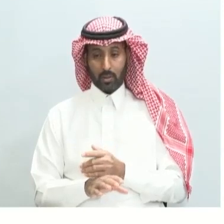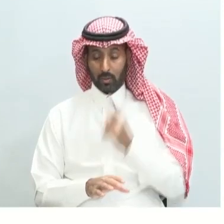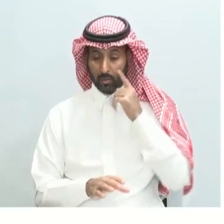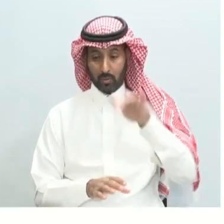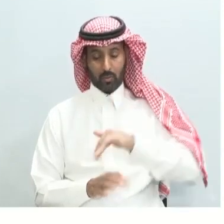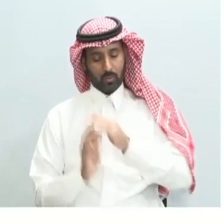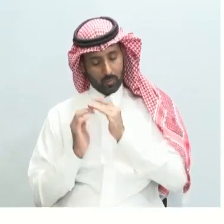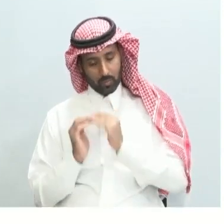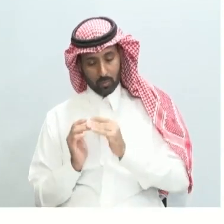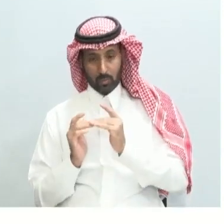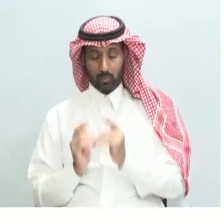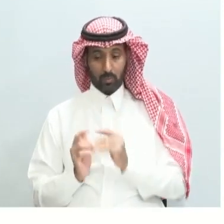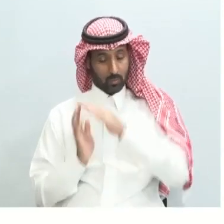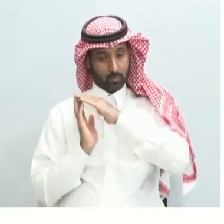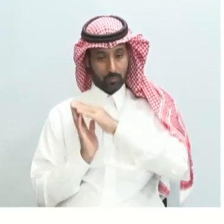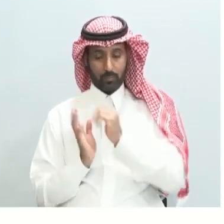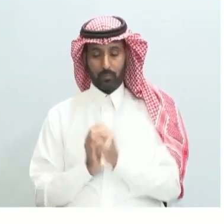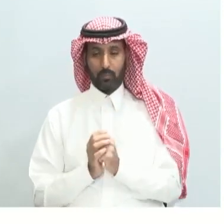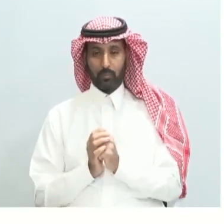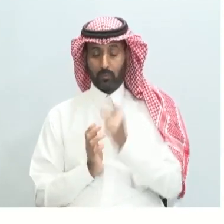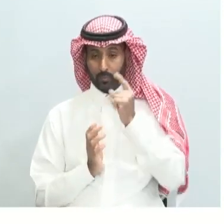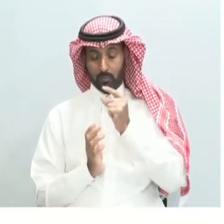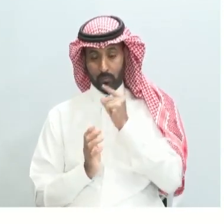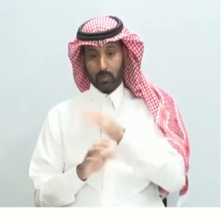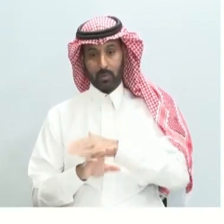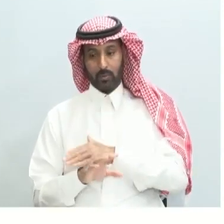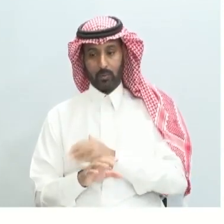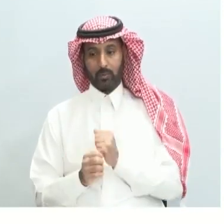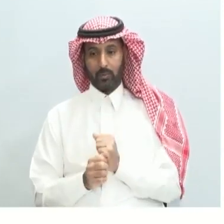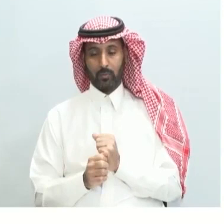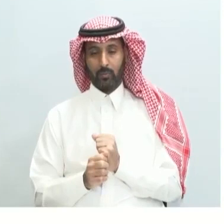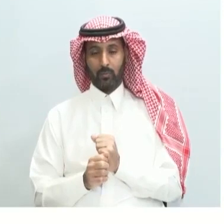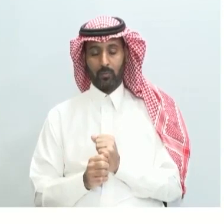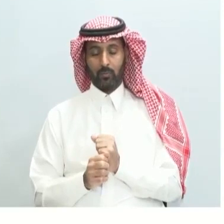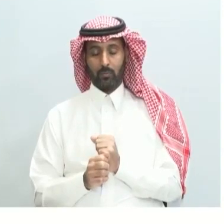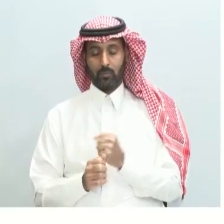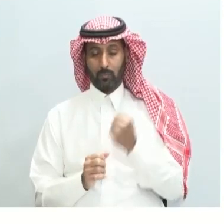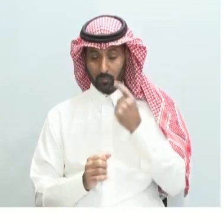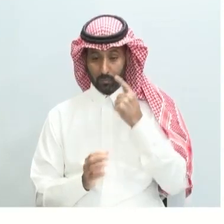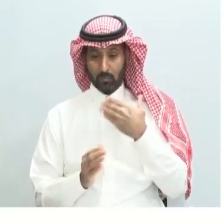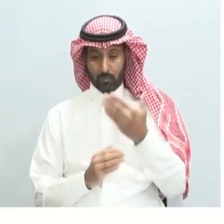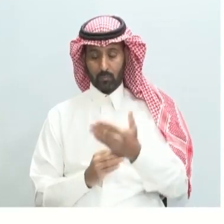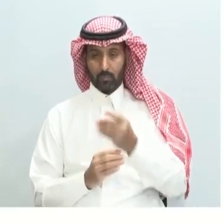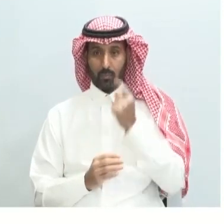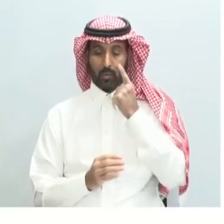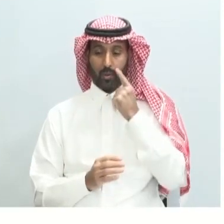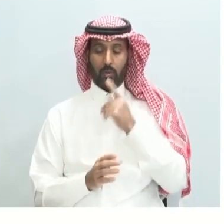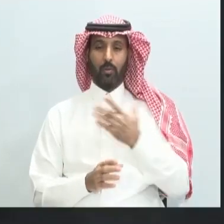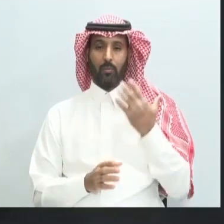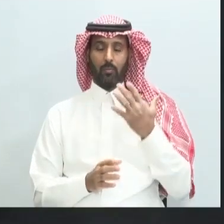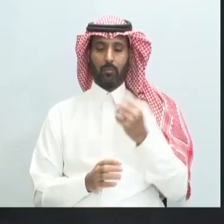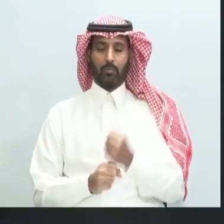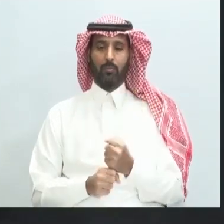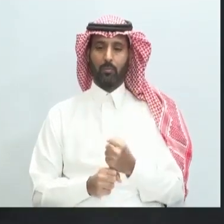you go early to bed, and if you sleep early, what you're going to have, you're going to rise.